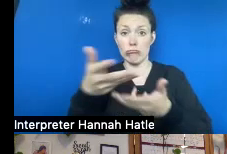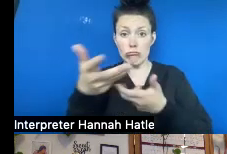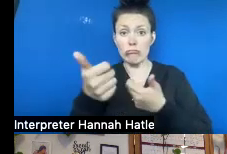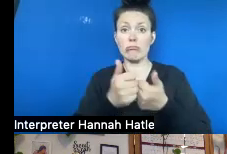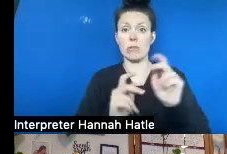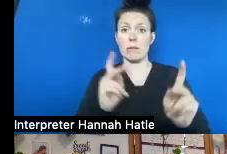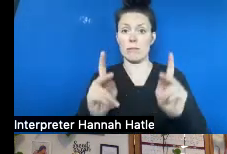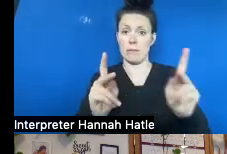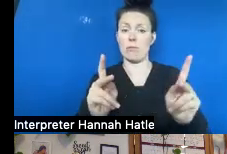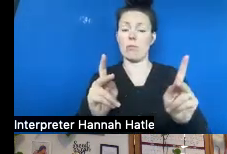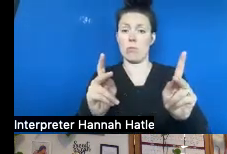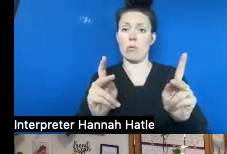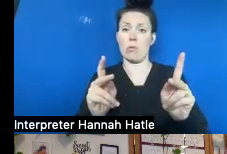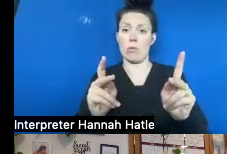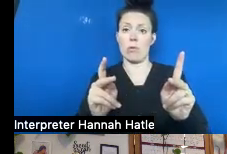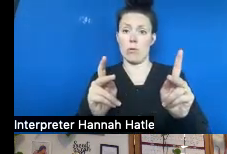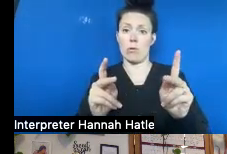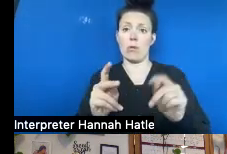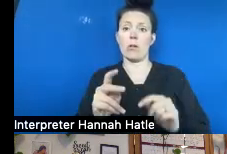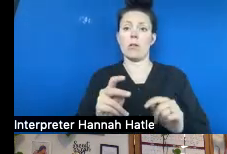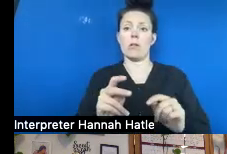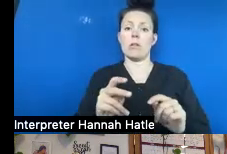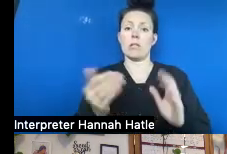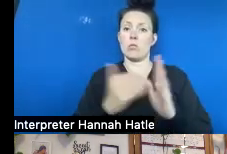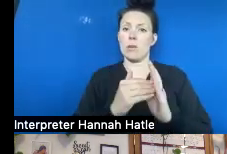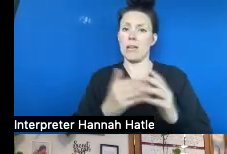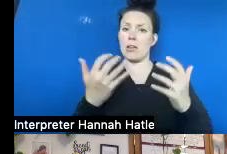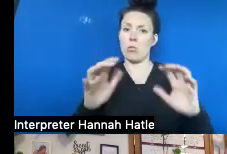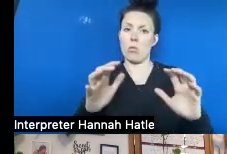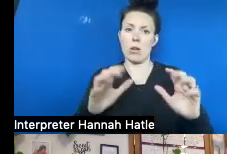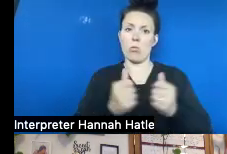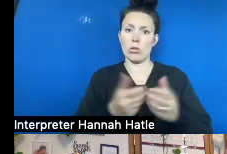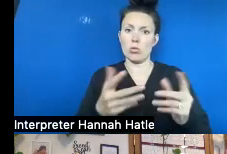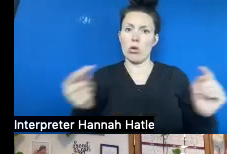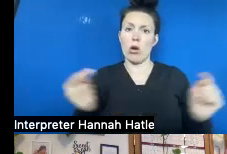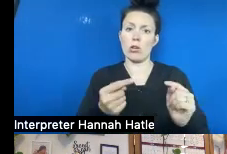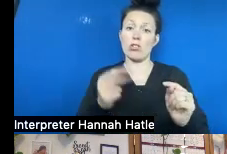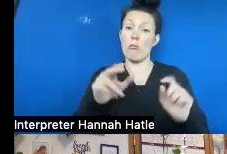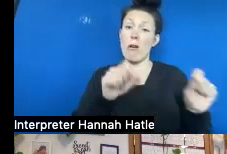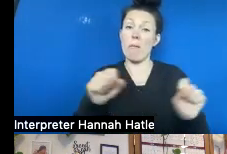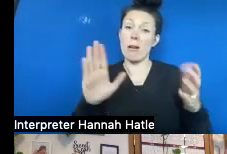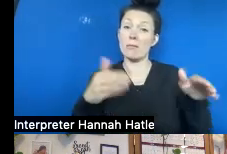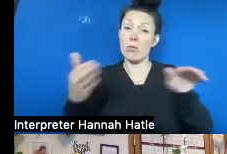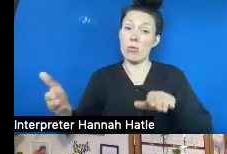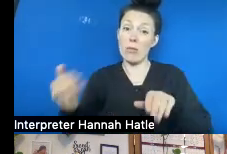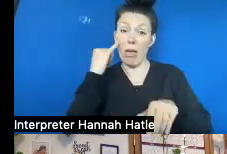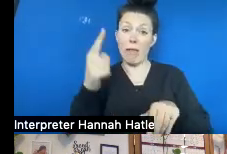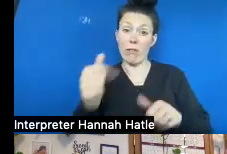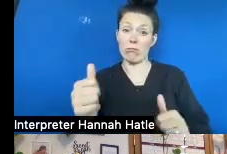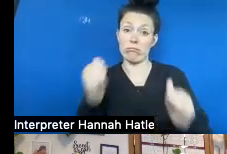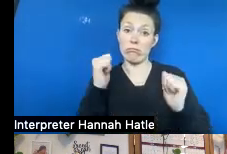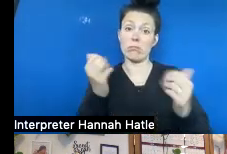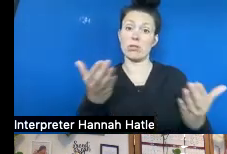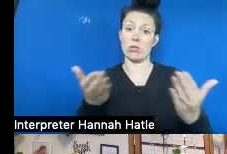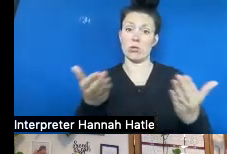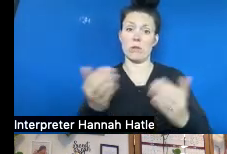could actually cause somebody's further harm or death with not providing services that are being requested. But